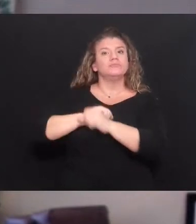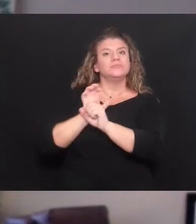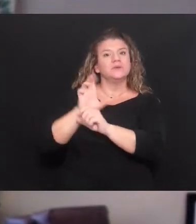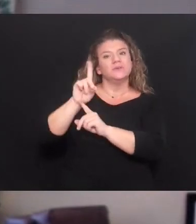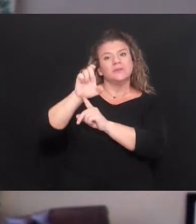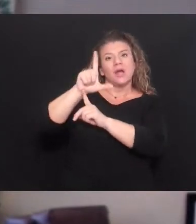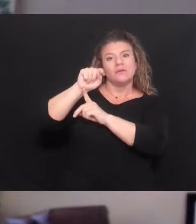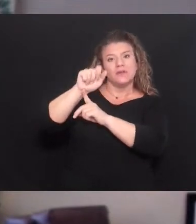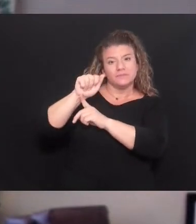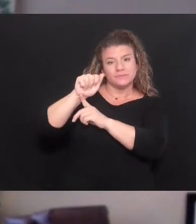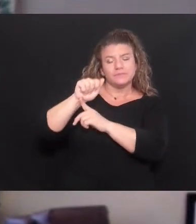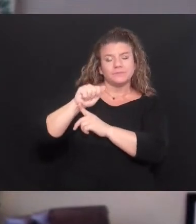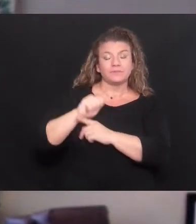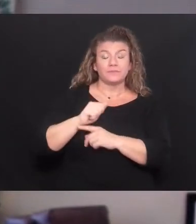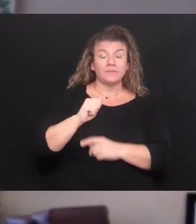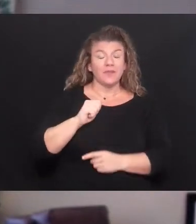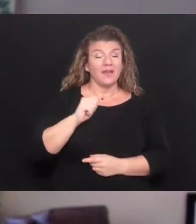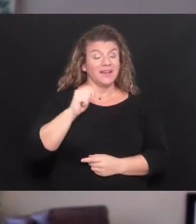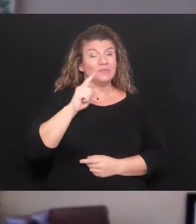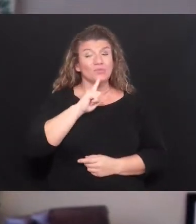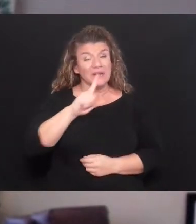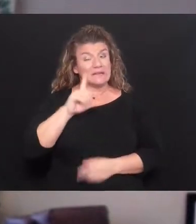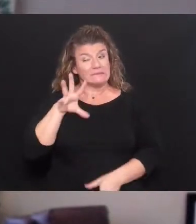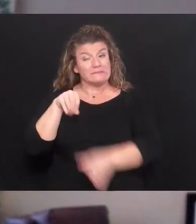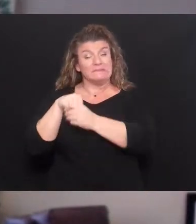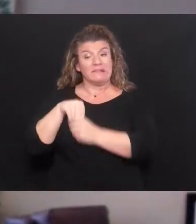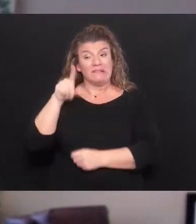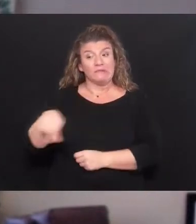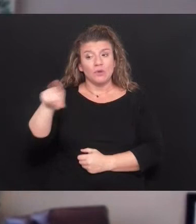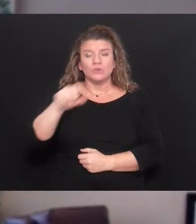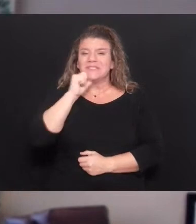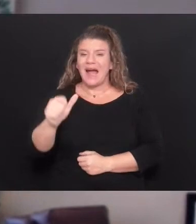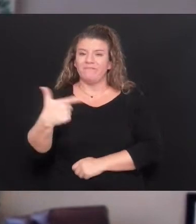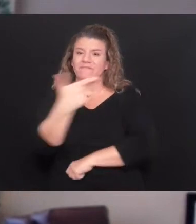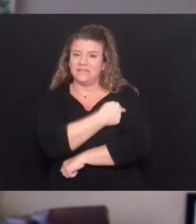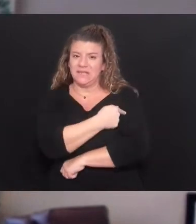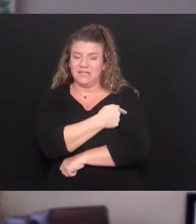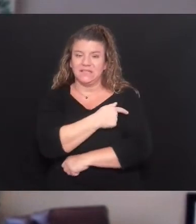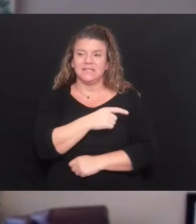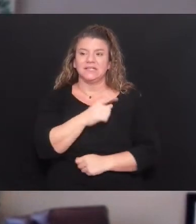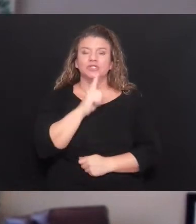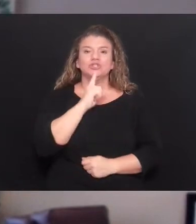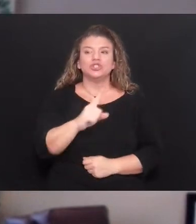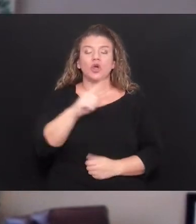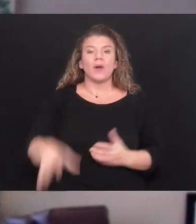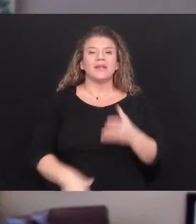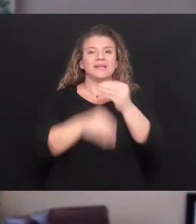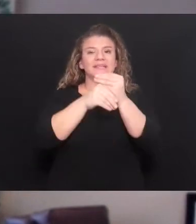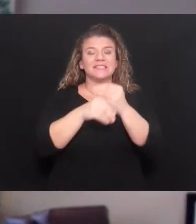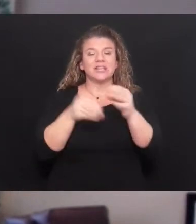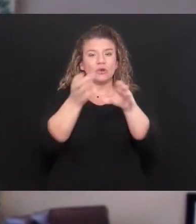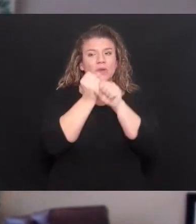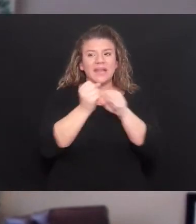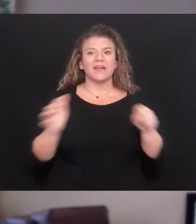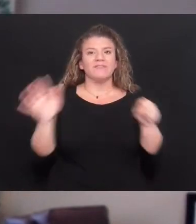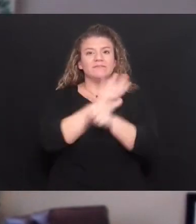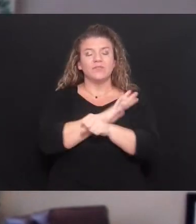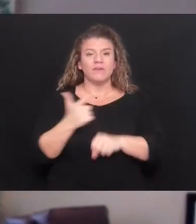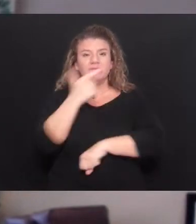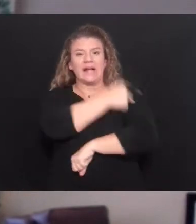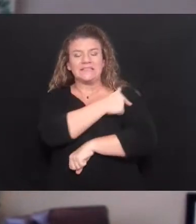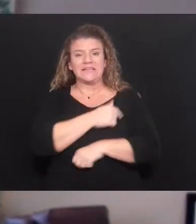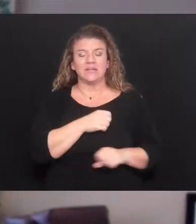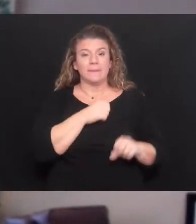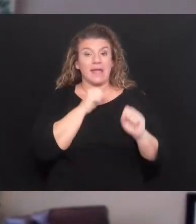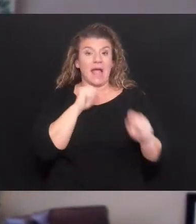COVID-19, particularly those that are not vaccinated. So in addition to getting full vaccination to be